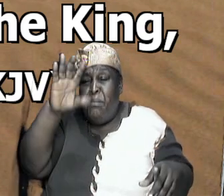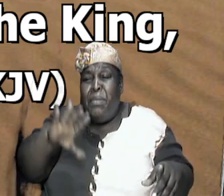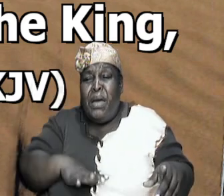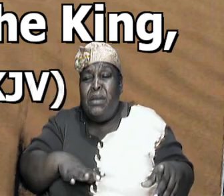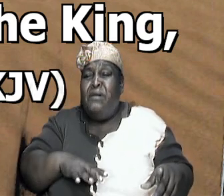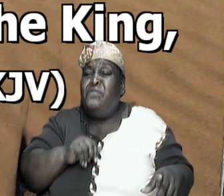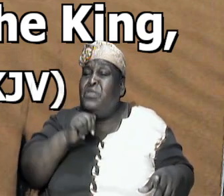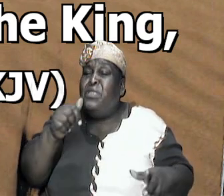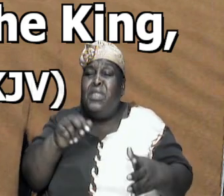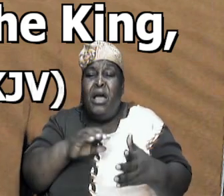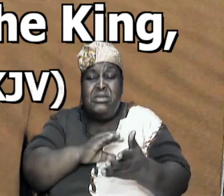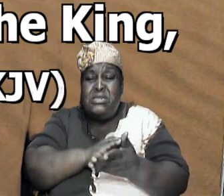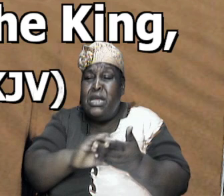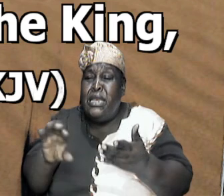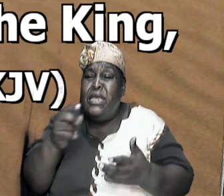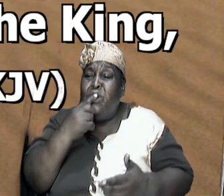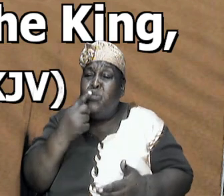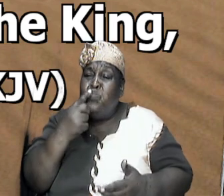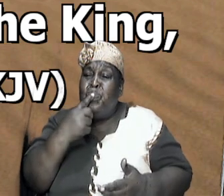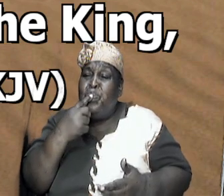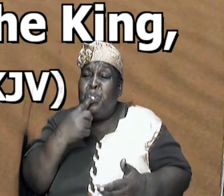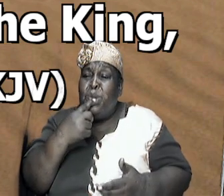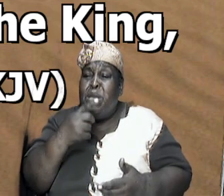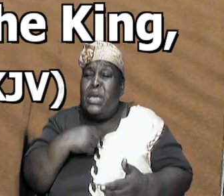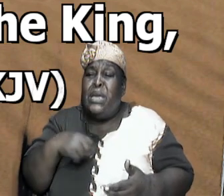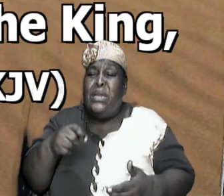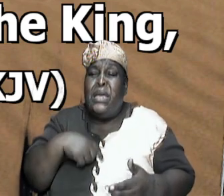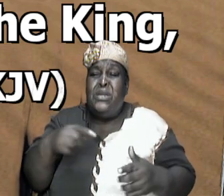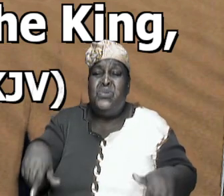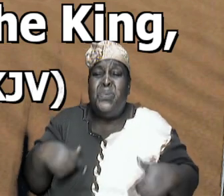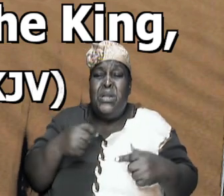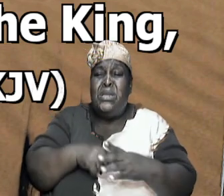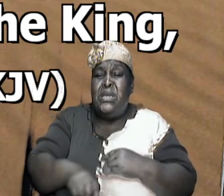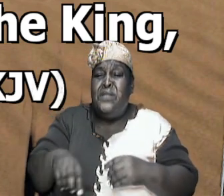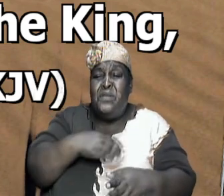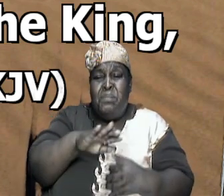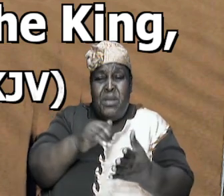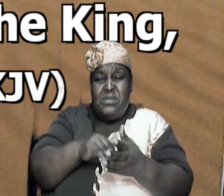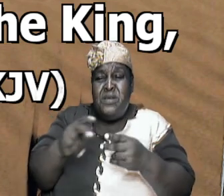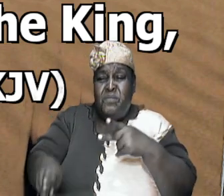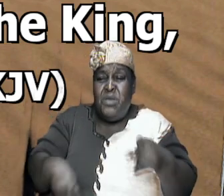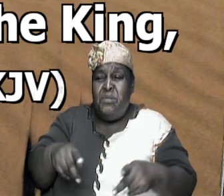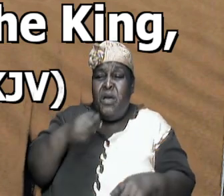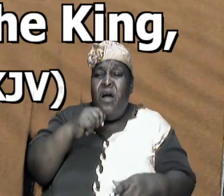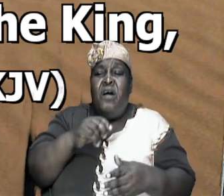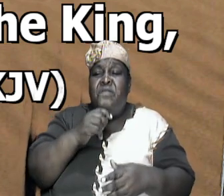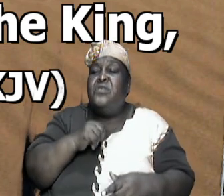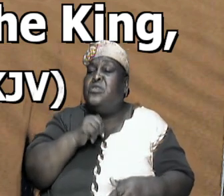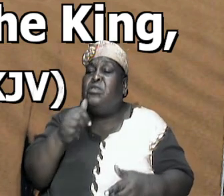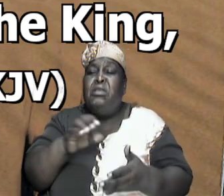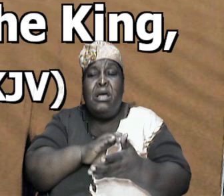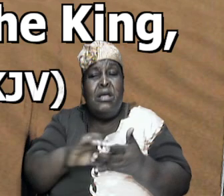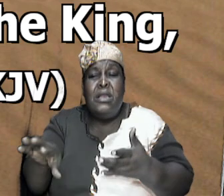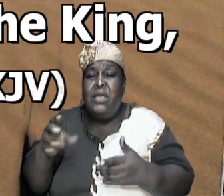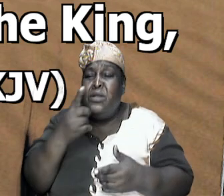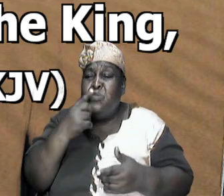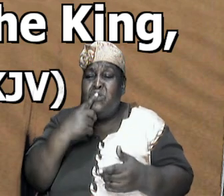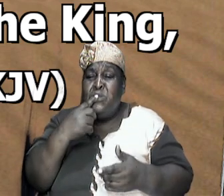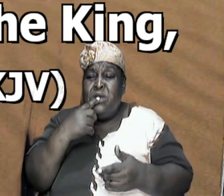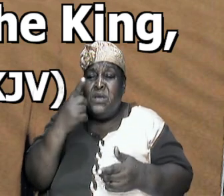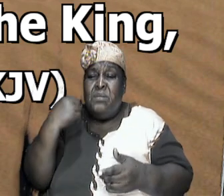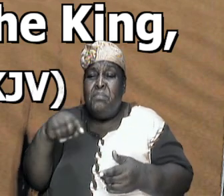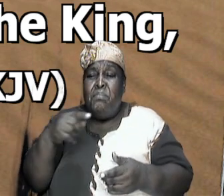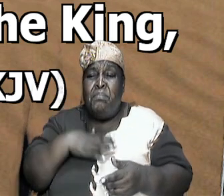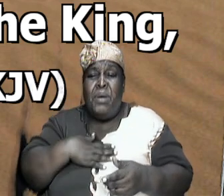the presence of God, we will see ourselves as we ought.